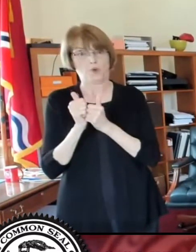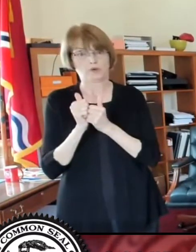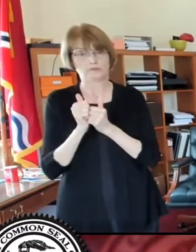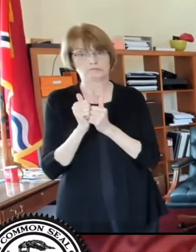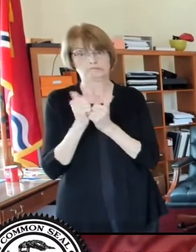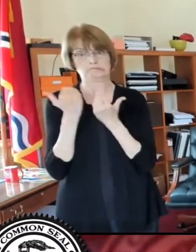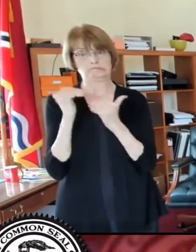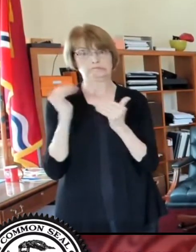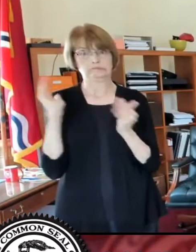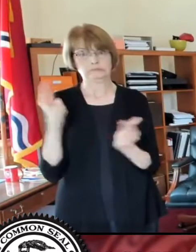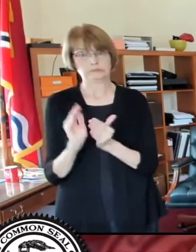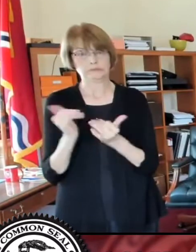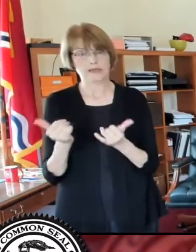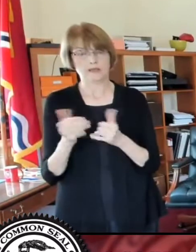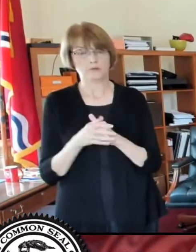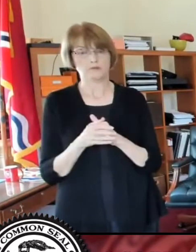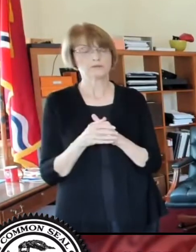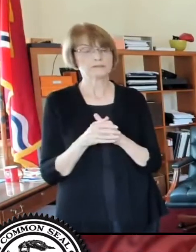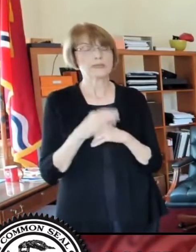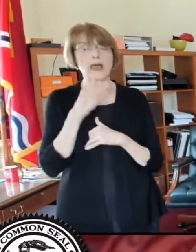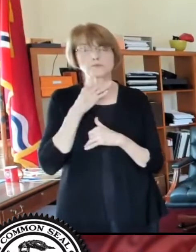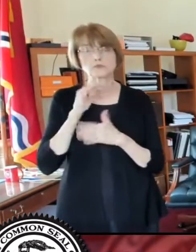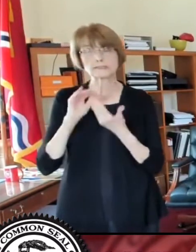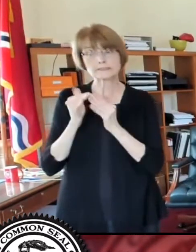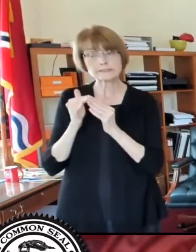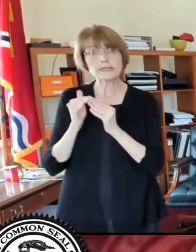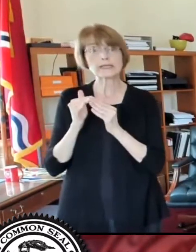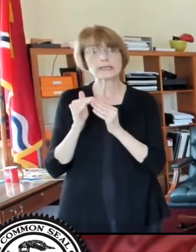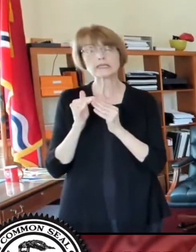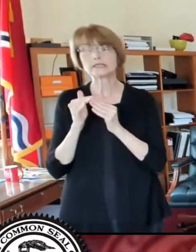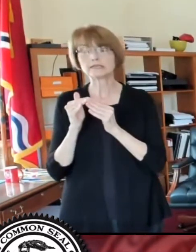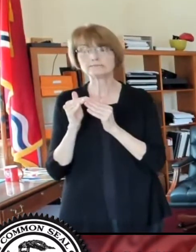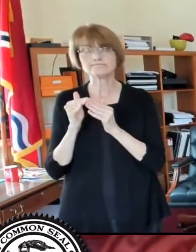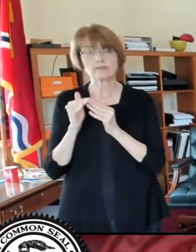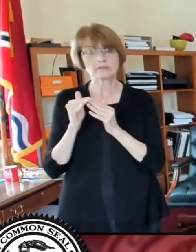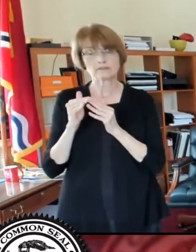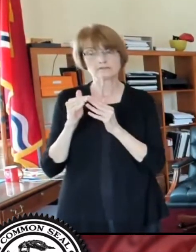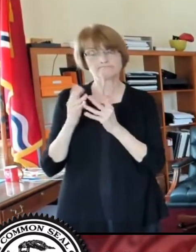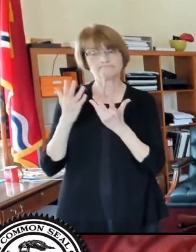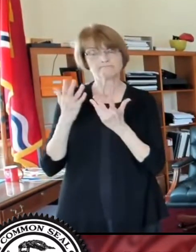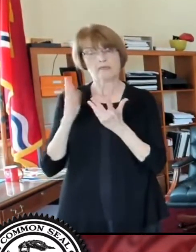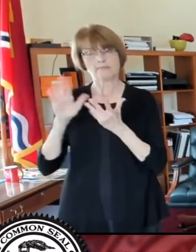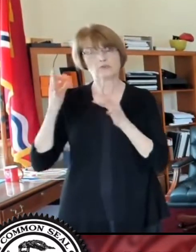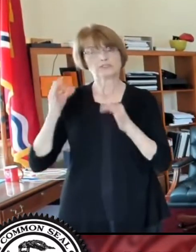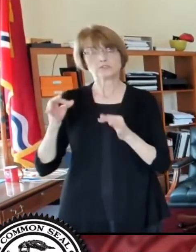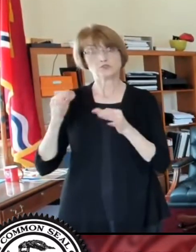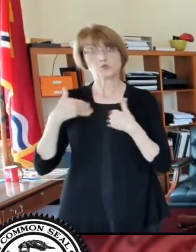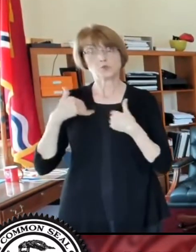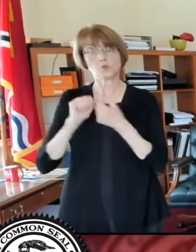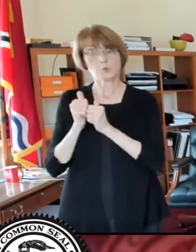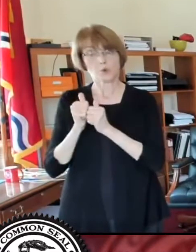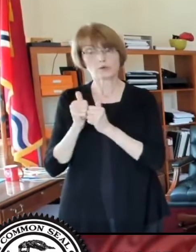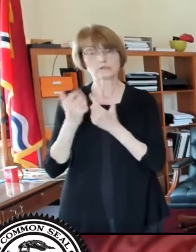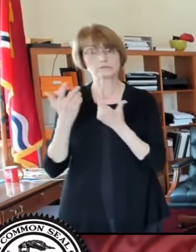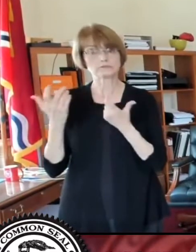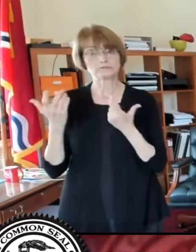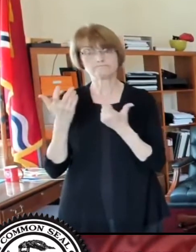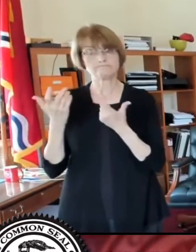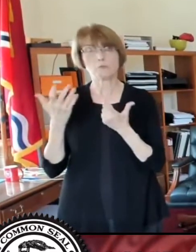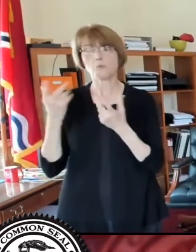the city making any changes or coming up with any new rules as it relates to youth sports? So the city of St. Louis never